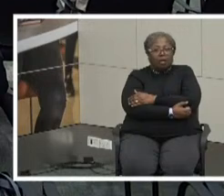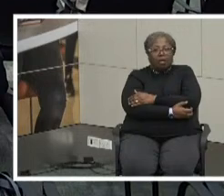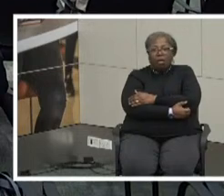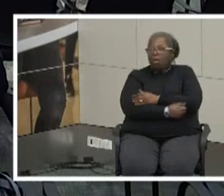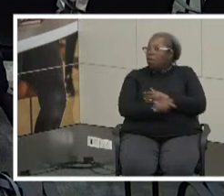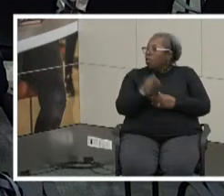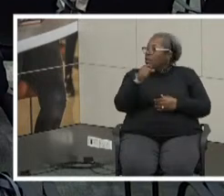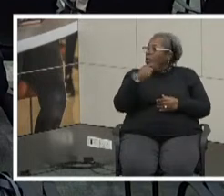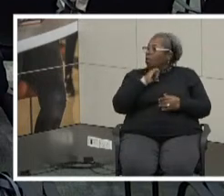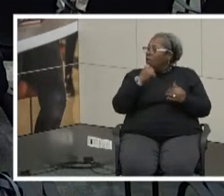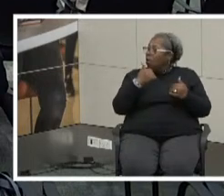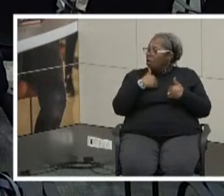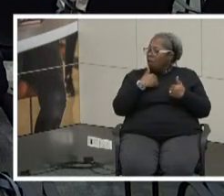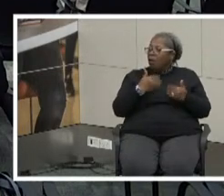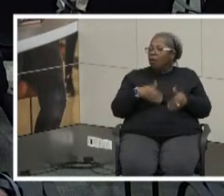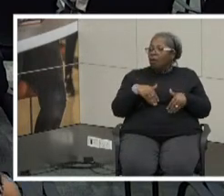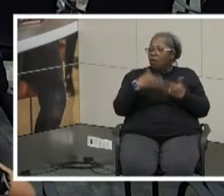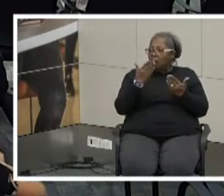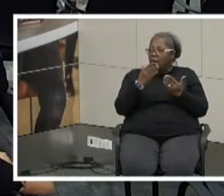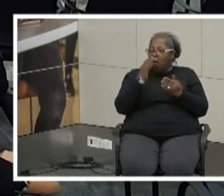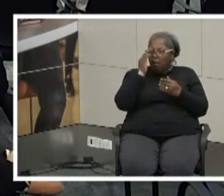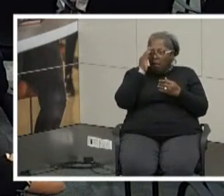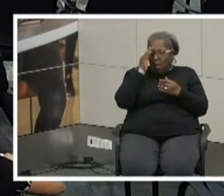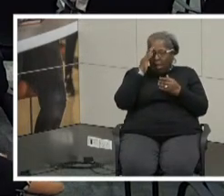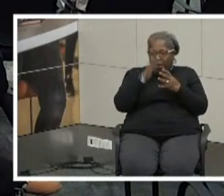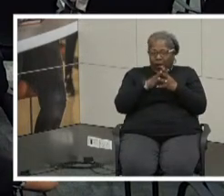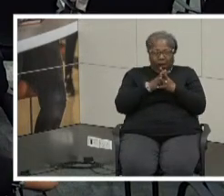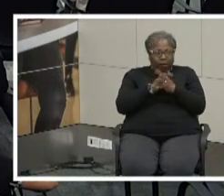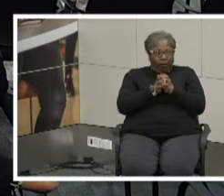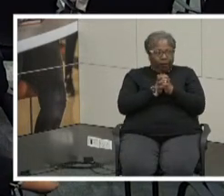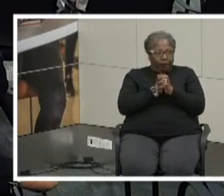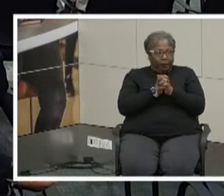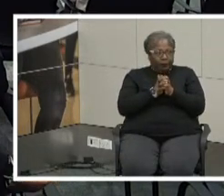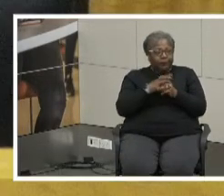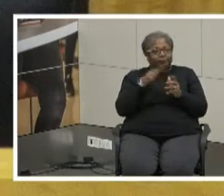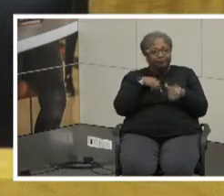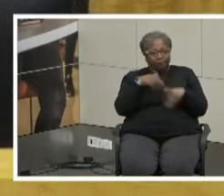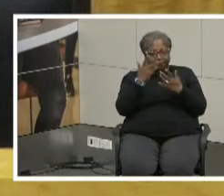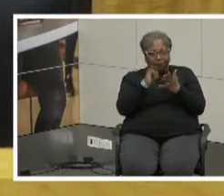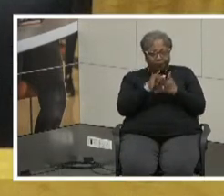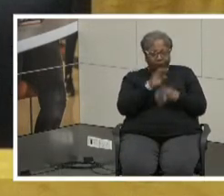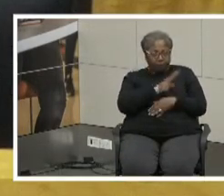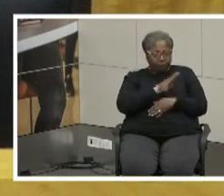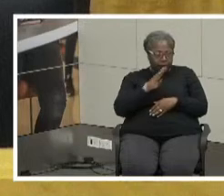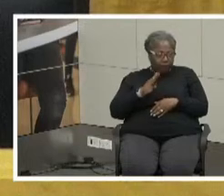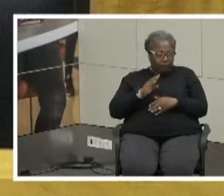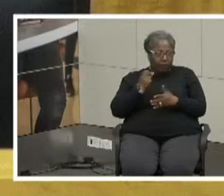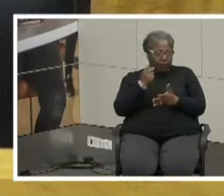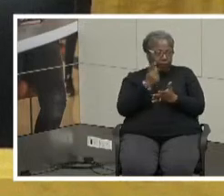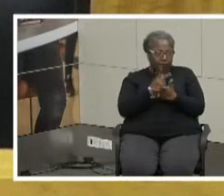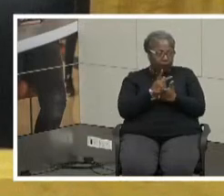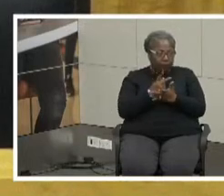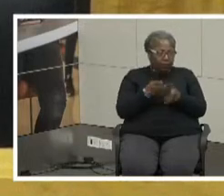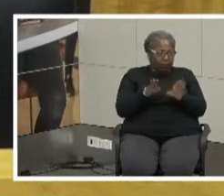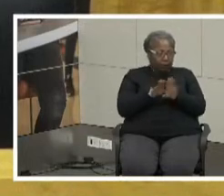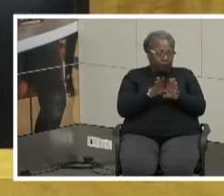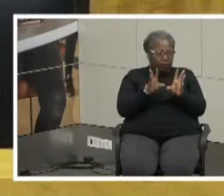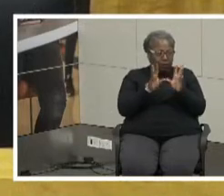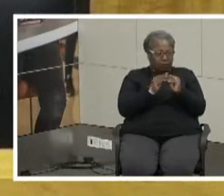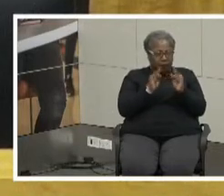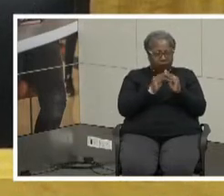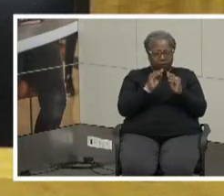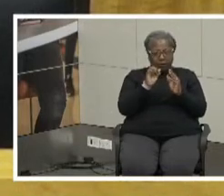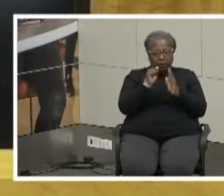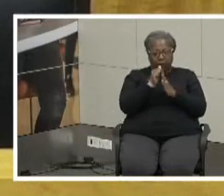uh yes I have a motion uh here we go my mic's on I move that the board approves the closed session Personal